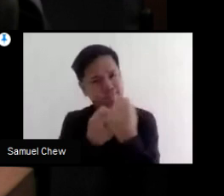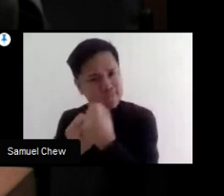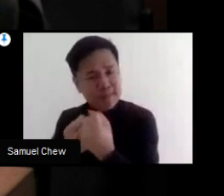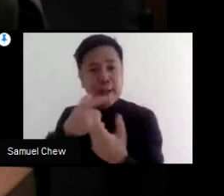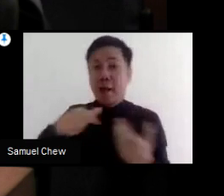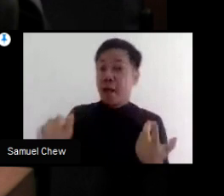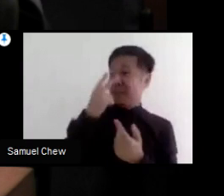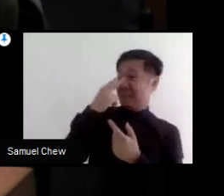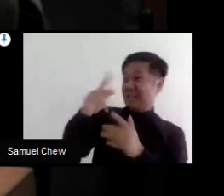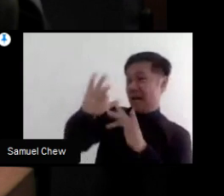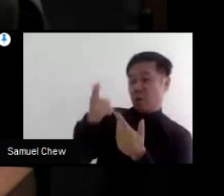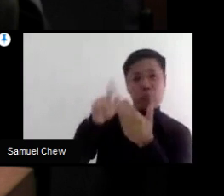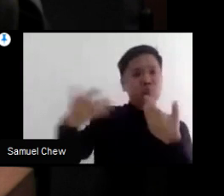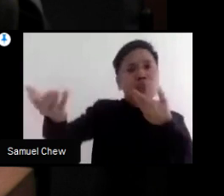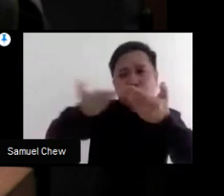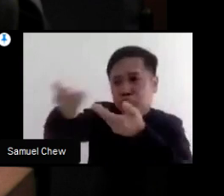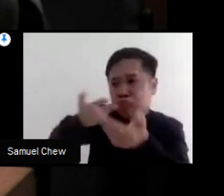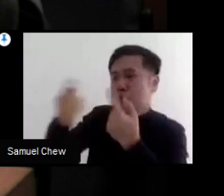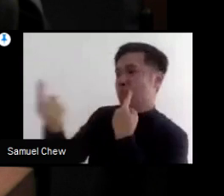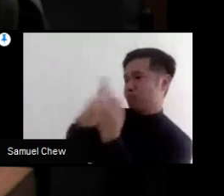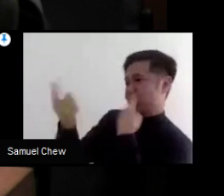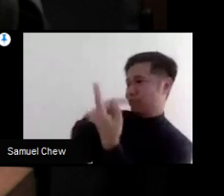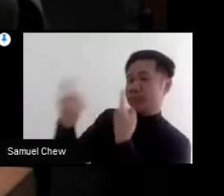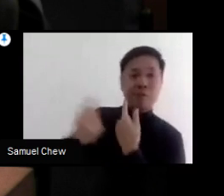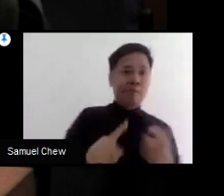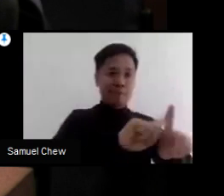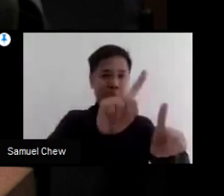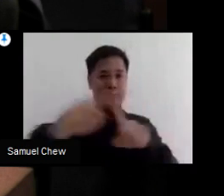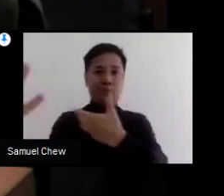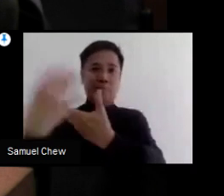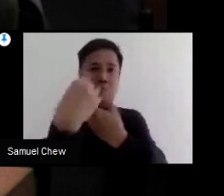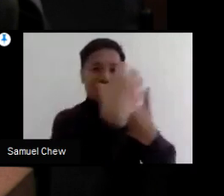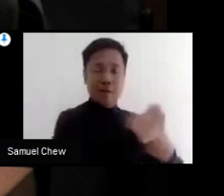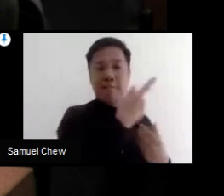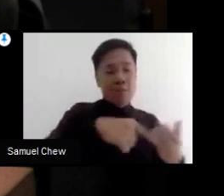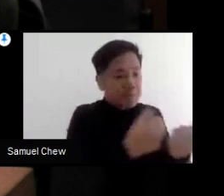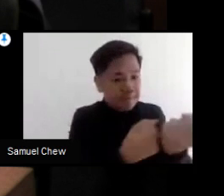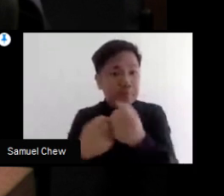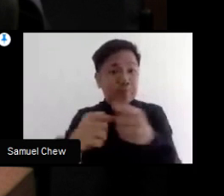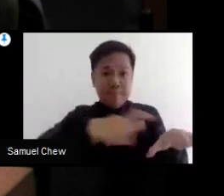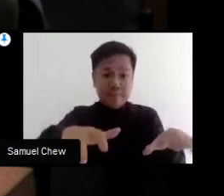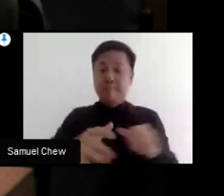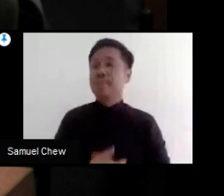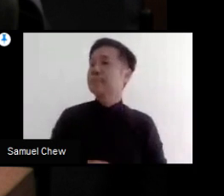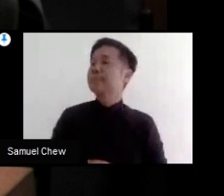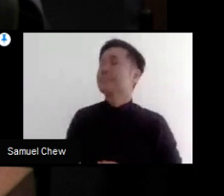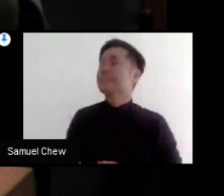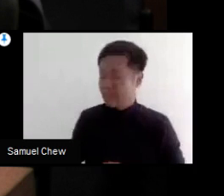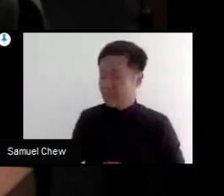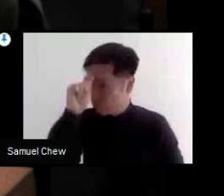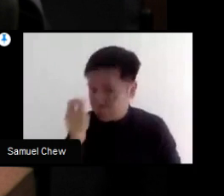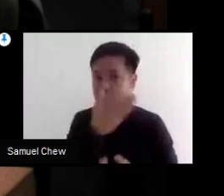to multilateralism, increase support for developing countries. Madam Chairperson, China's delegation has taken note of the efforts of UN